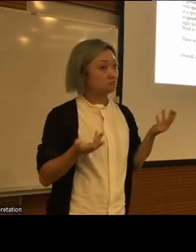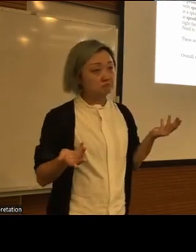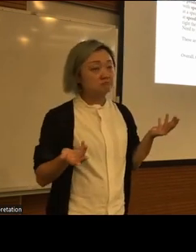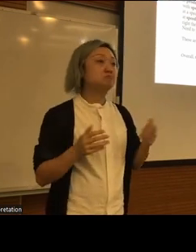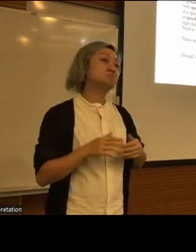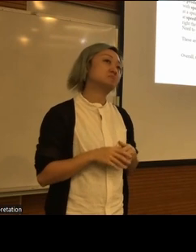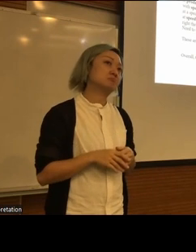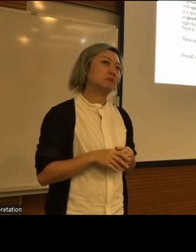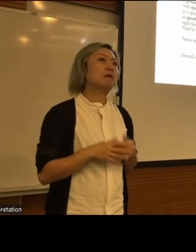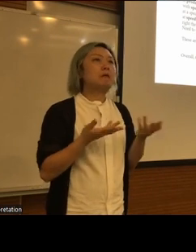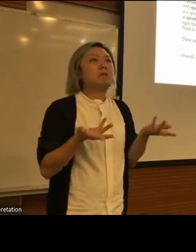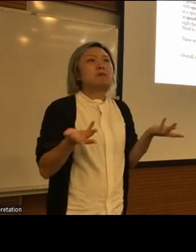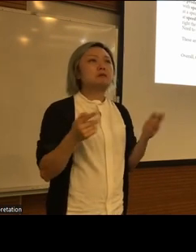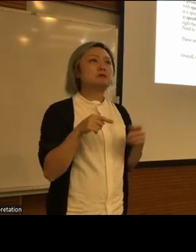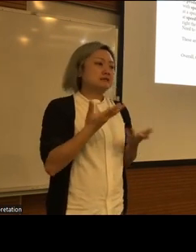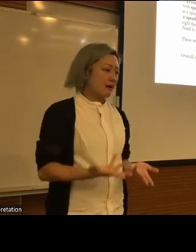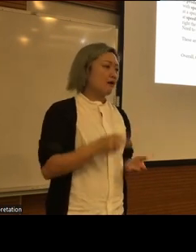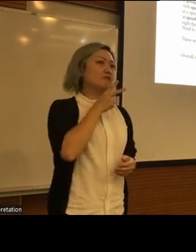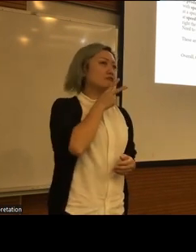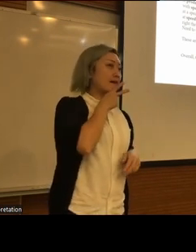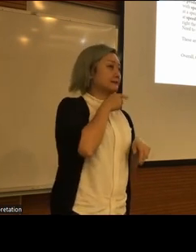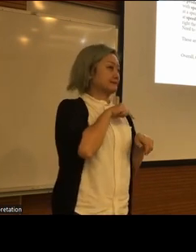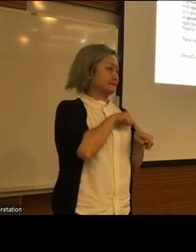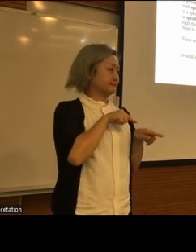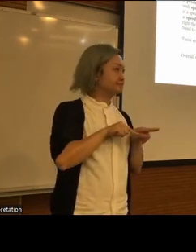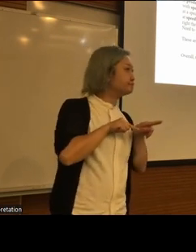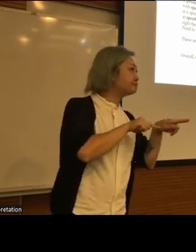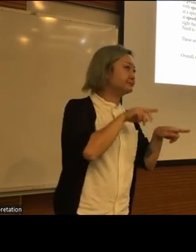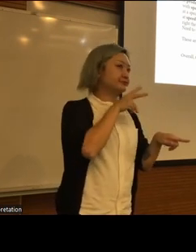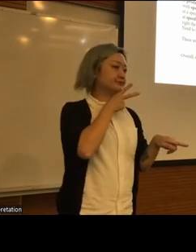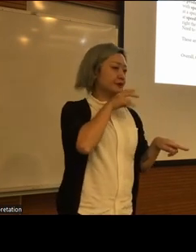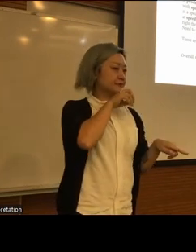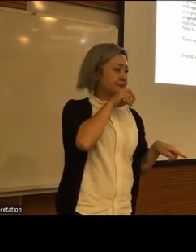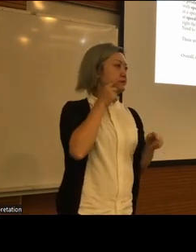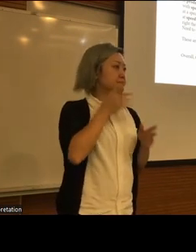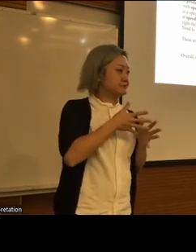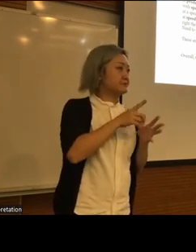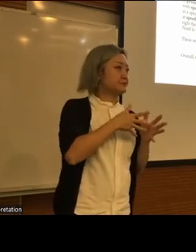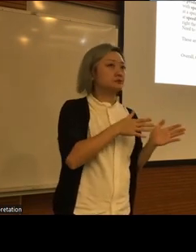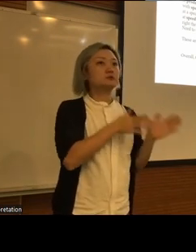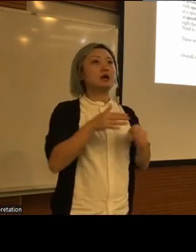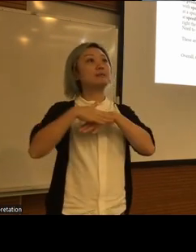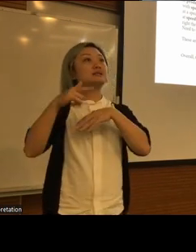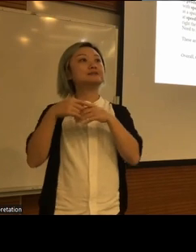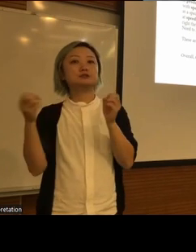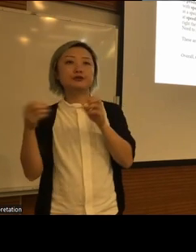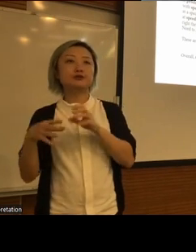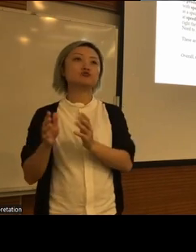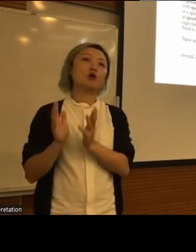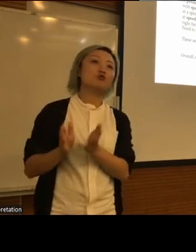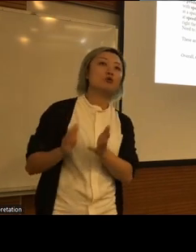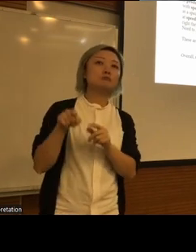Well, why should there be a difference between interpreting and everyday